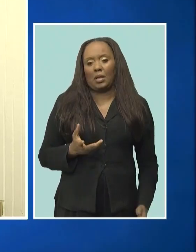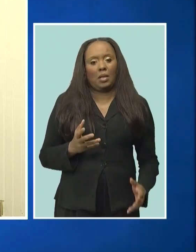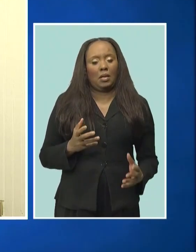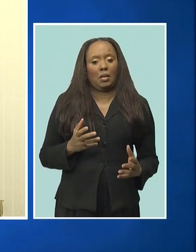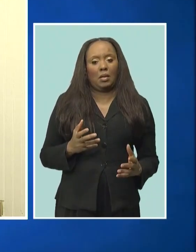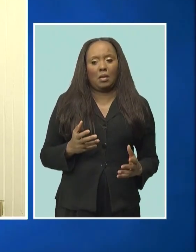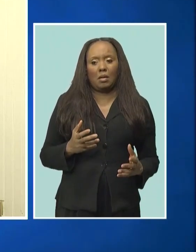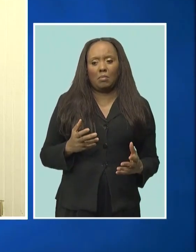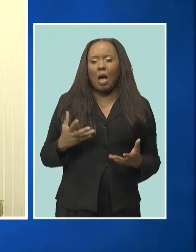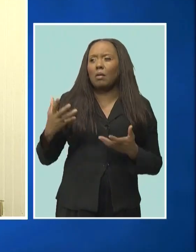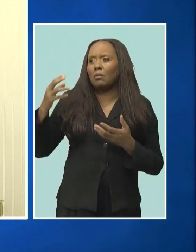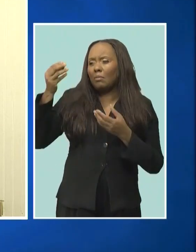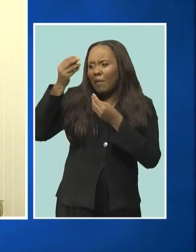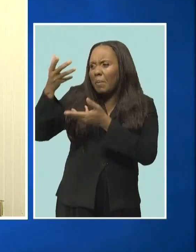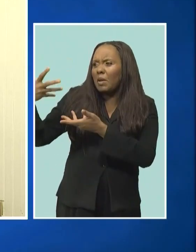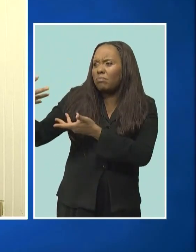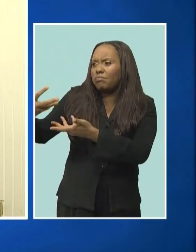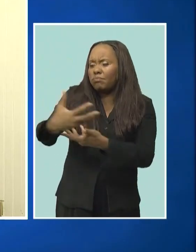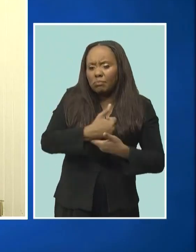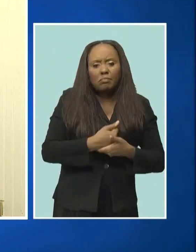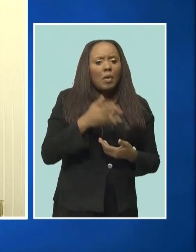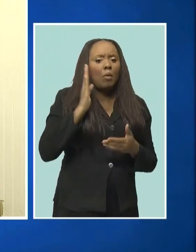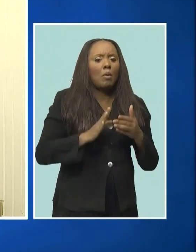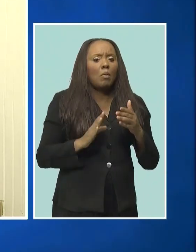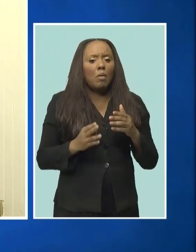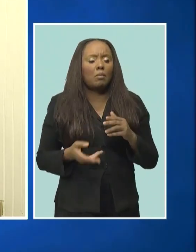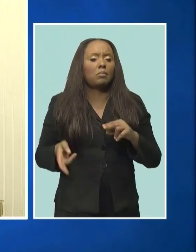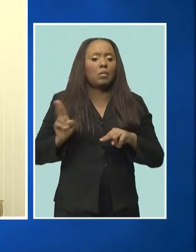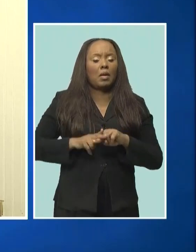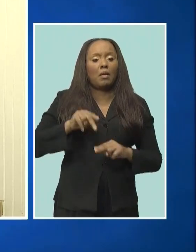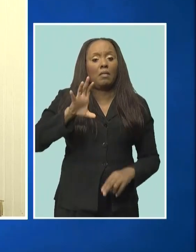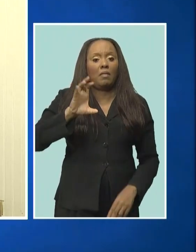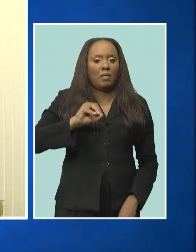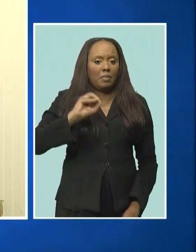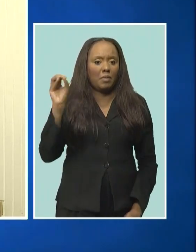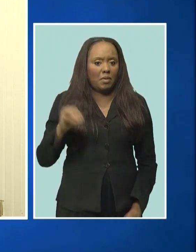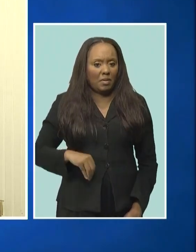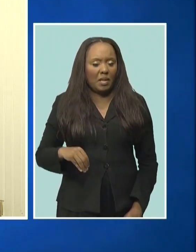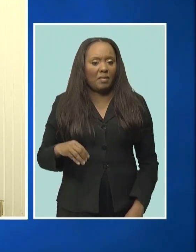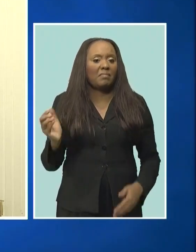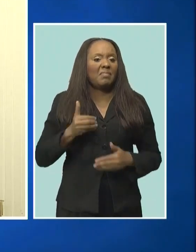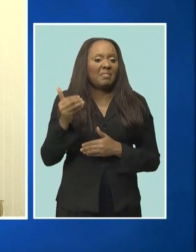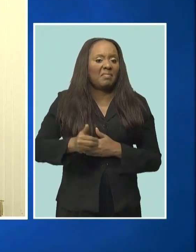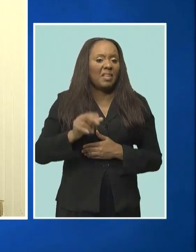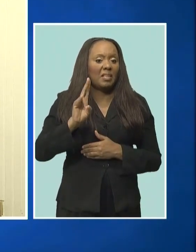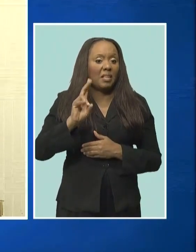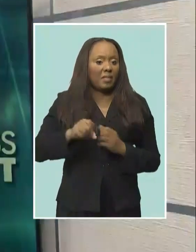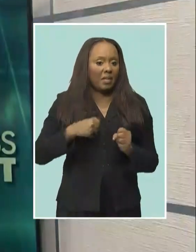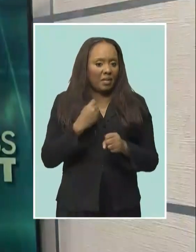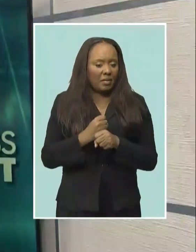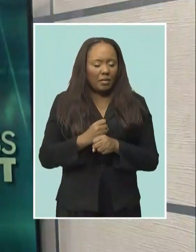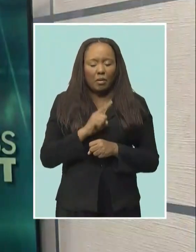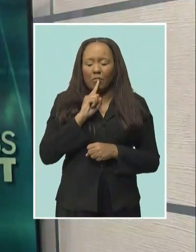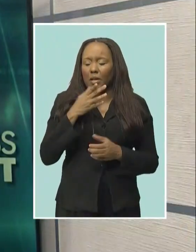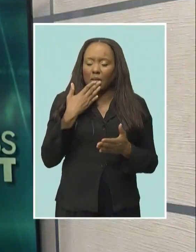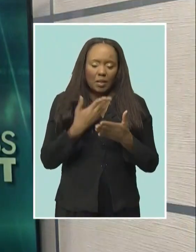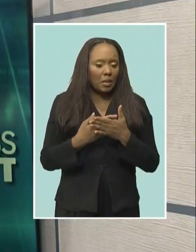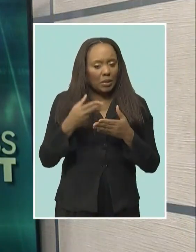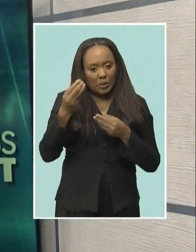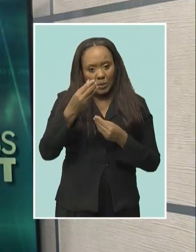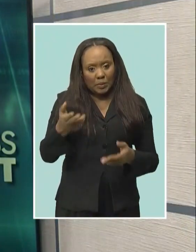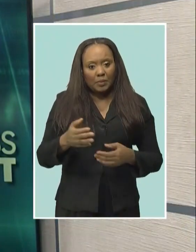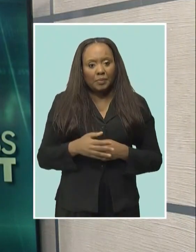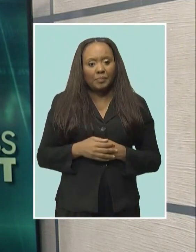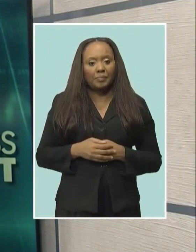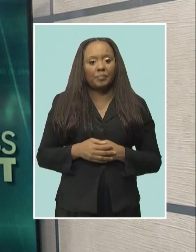rum market is going to grow by about 50% over the next 7 years, and that's good news for us. The WERSPA